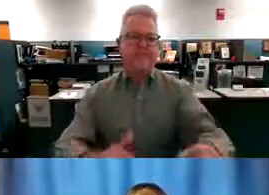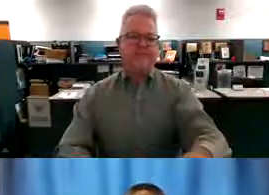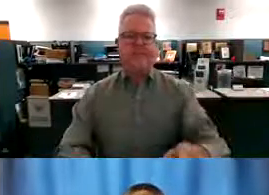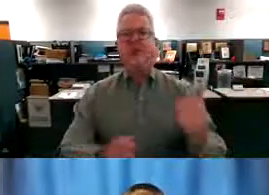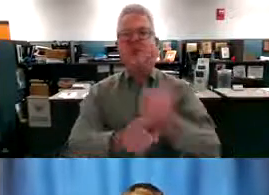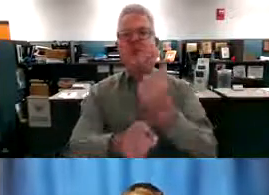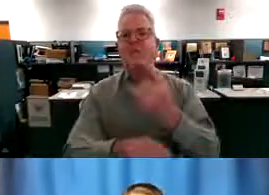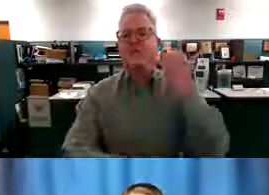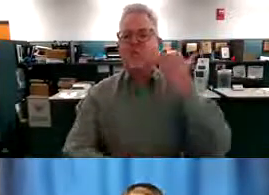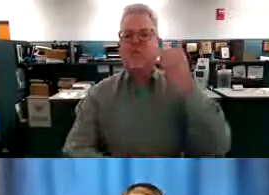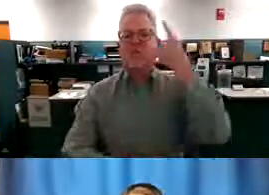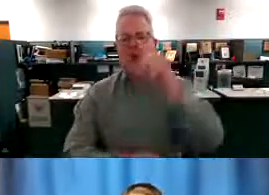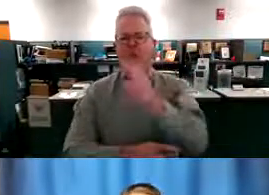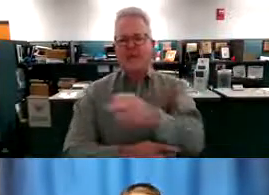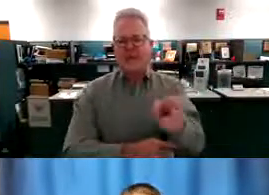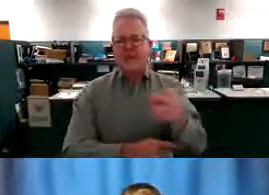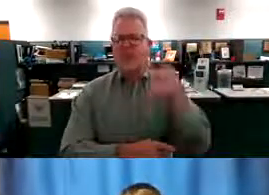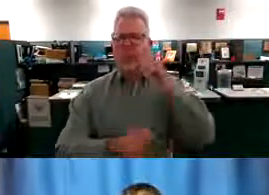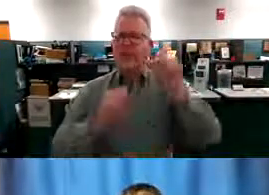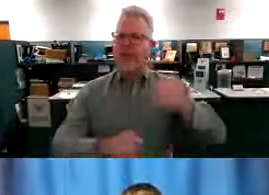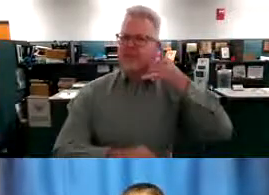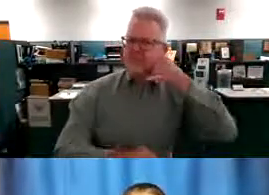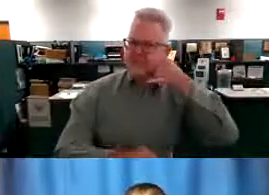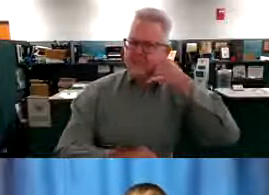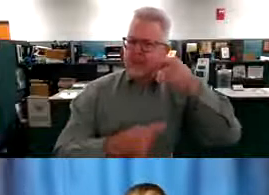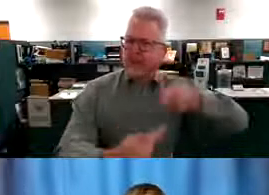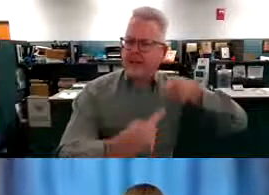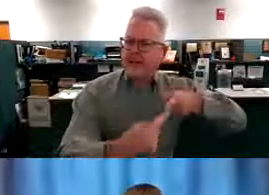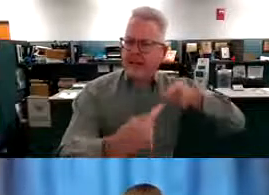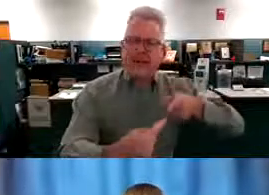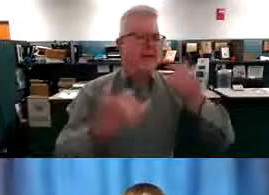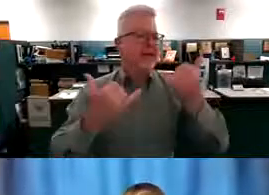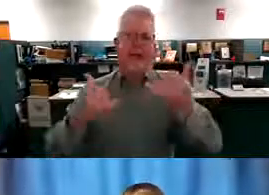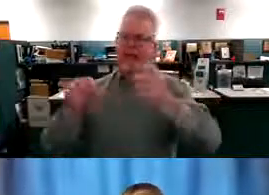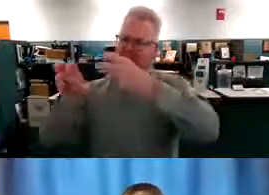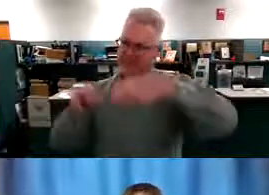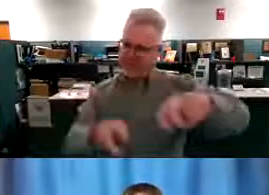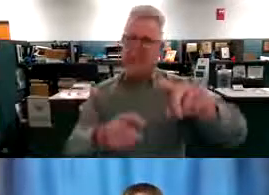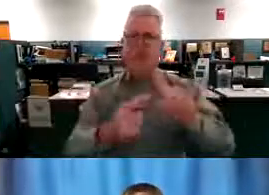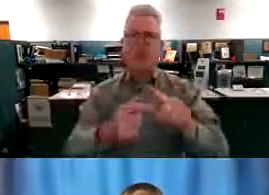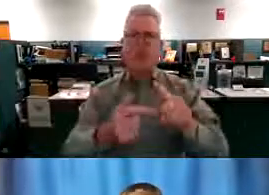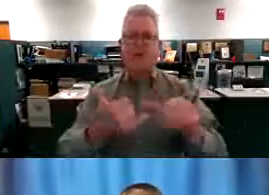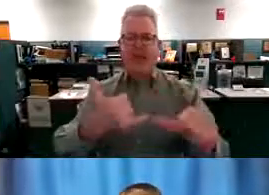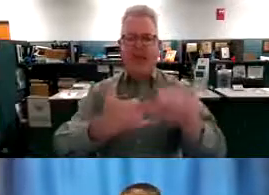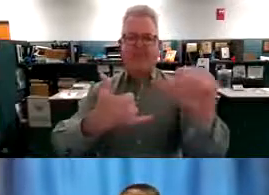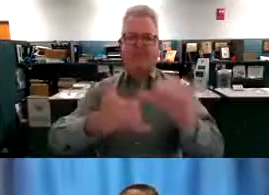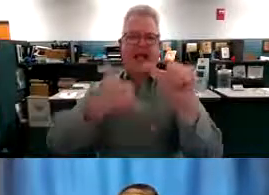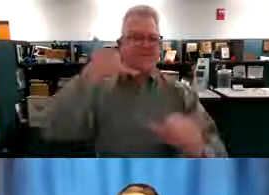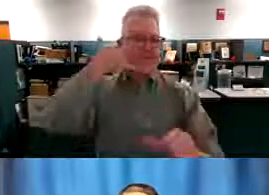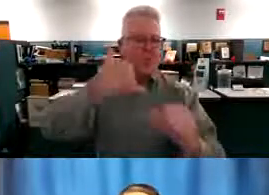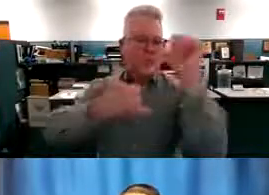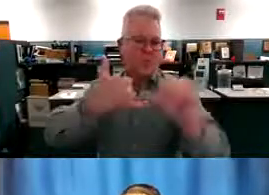CapTel. And then you have a regular phone that hard of hearing people could use and would struggle with. And now those